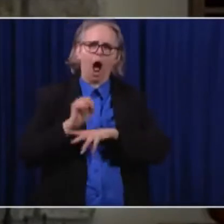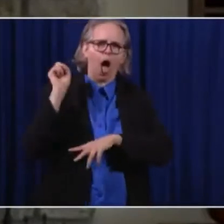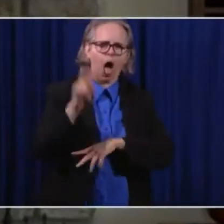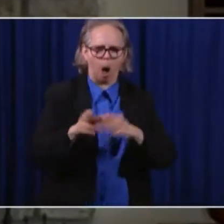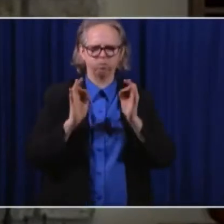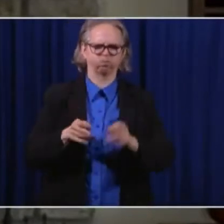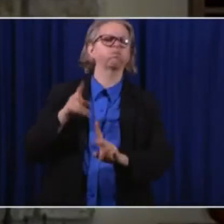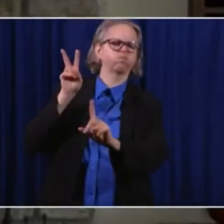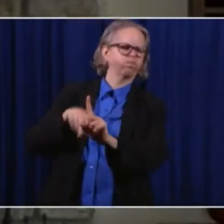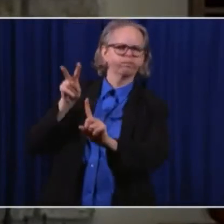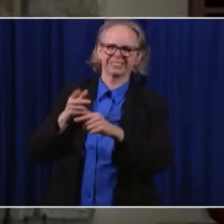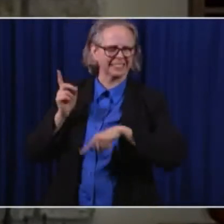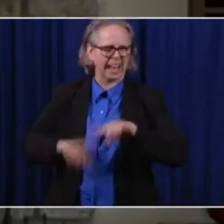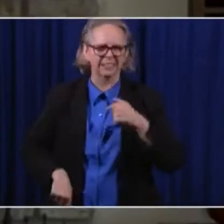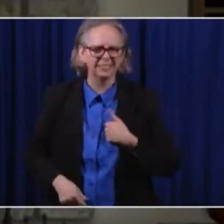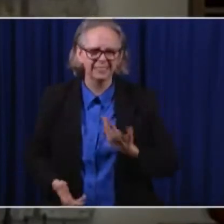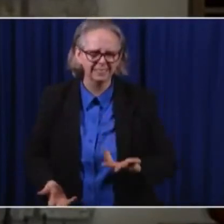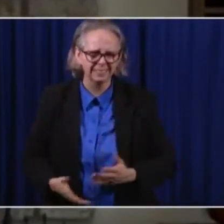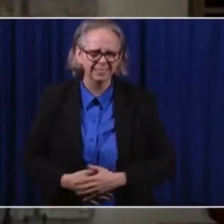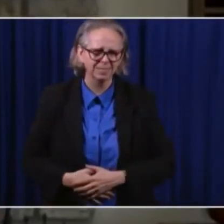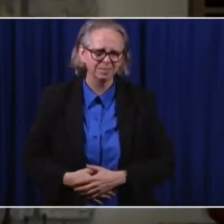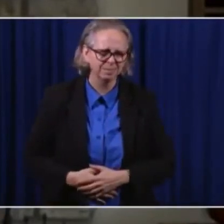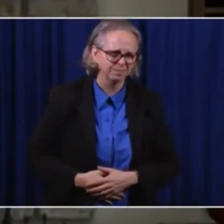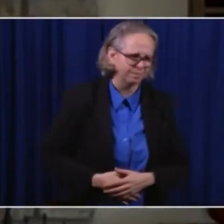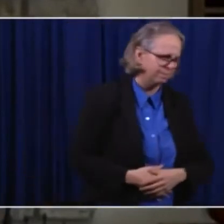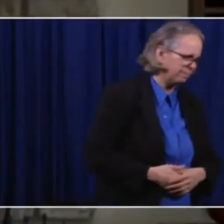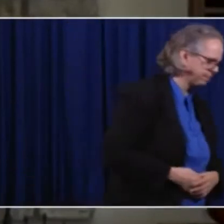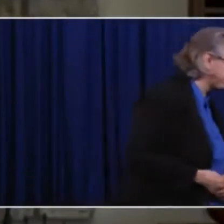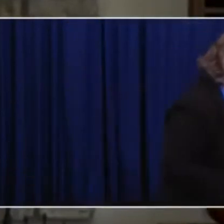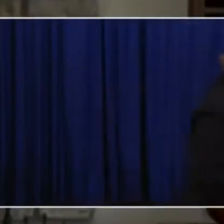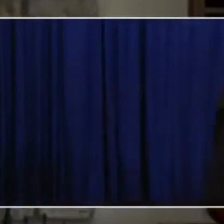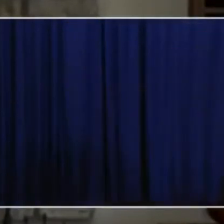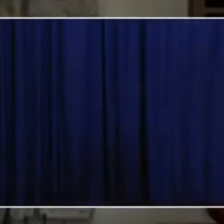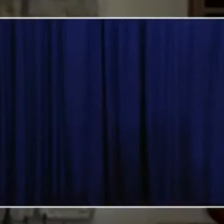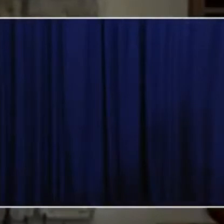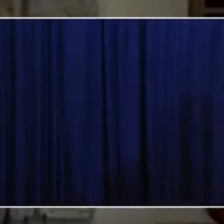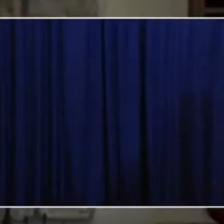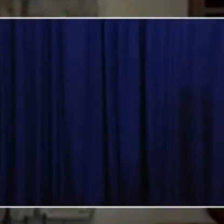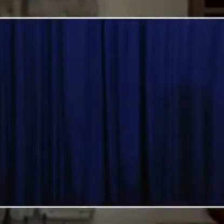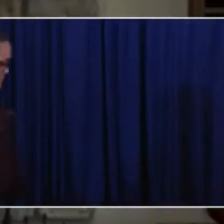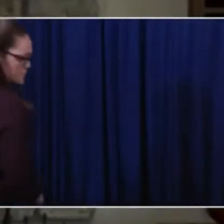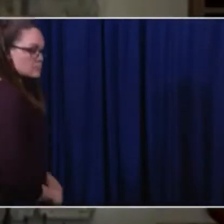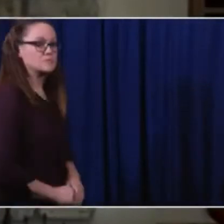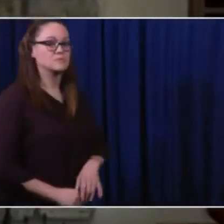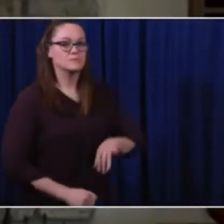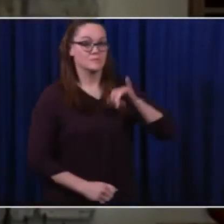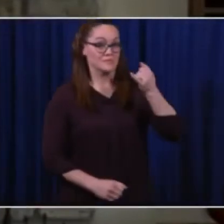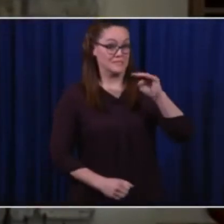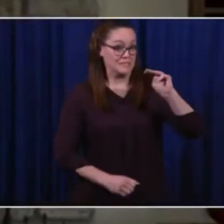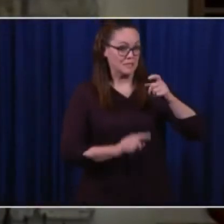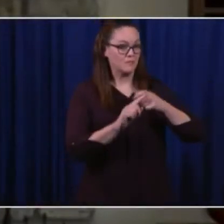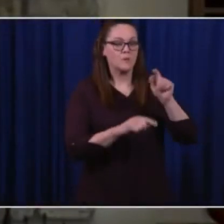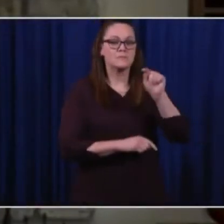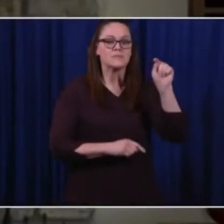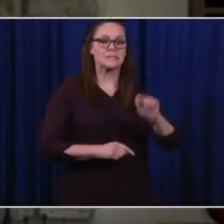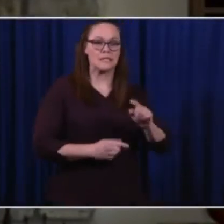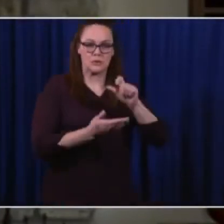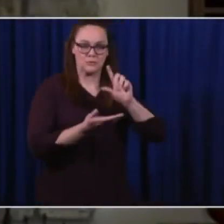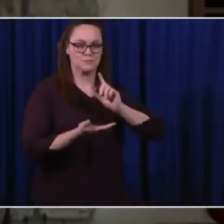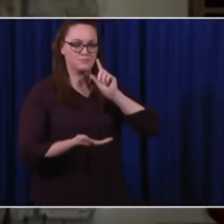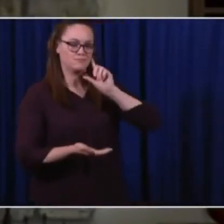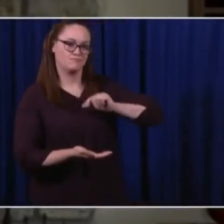the Toledo Blade. Hi, Governor. Thanks again for taking our questions. Why did you settle on 3 weeks? I mean, do you